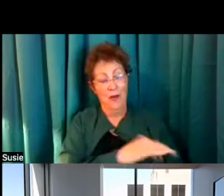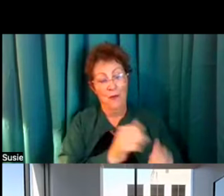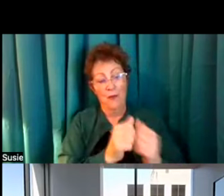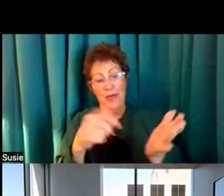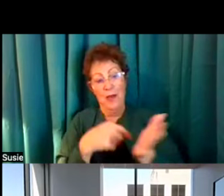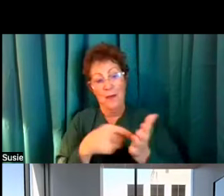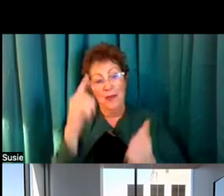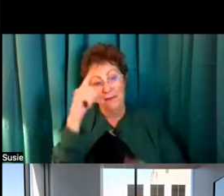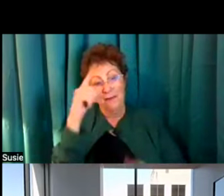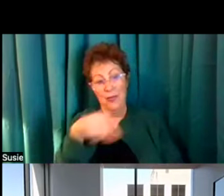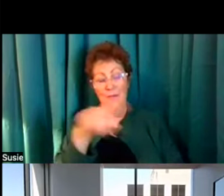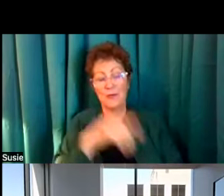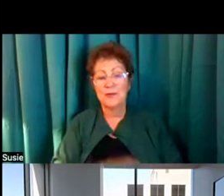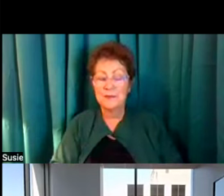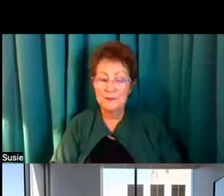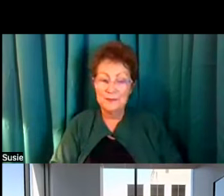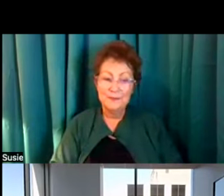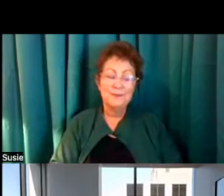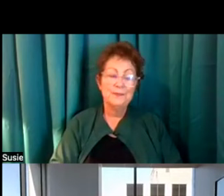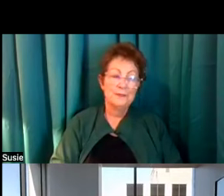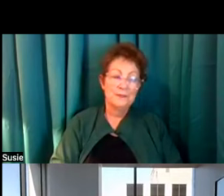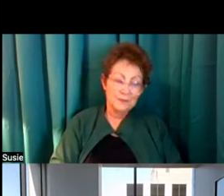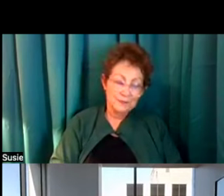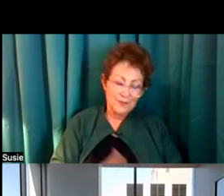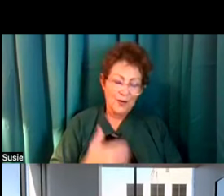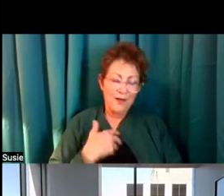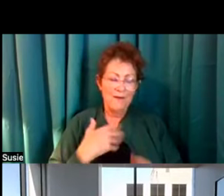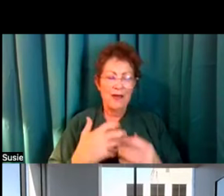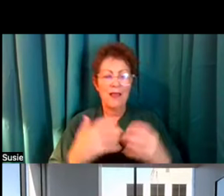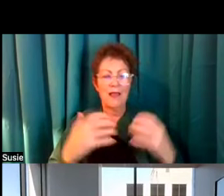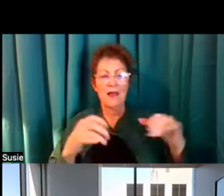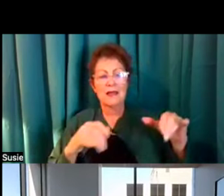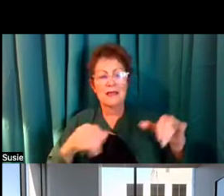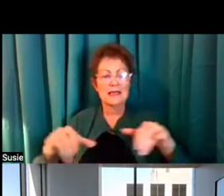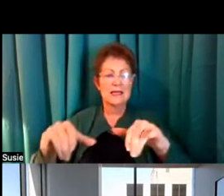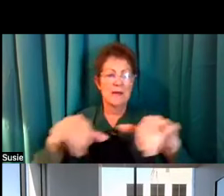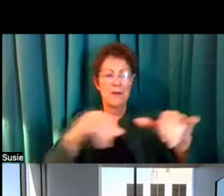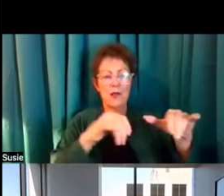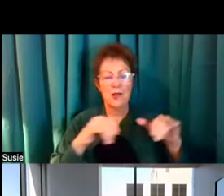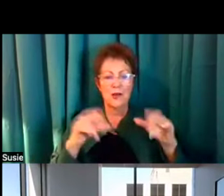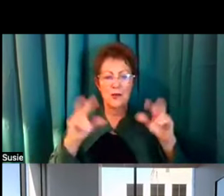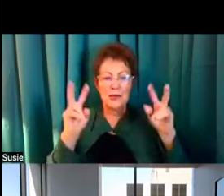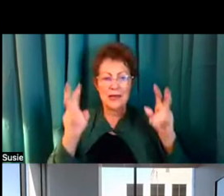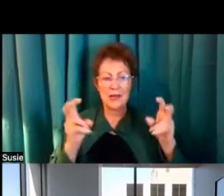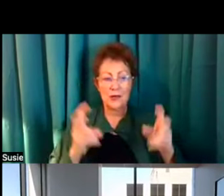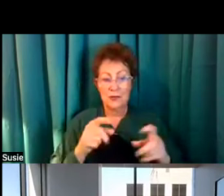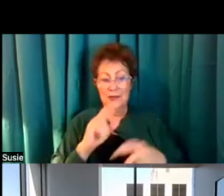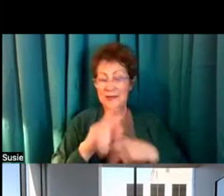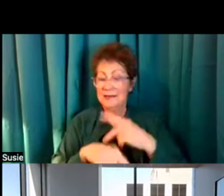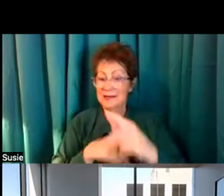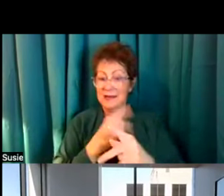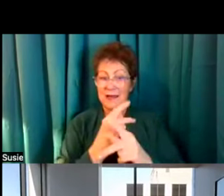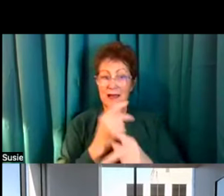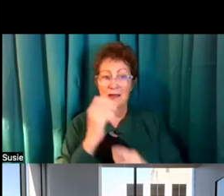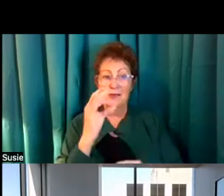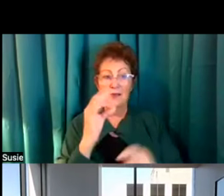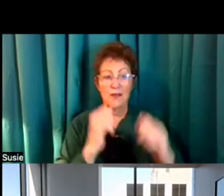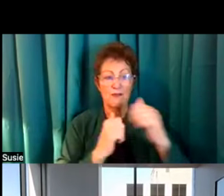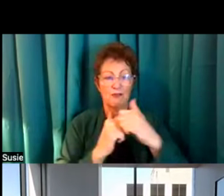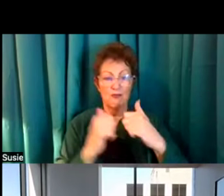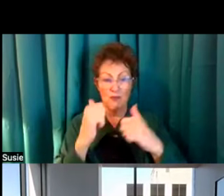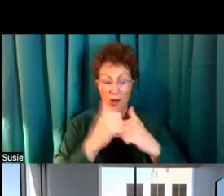those. So you can see there's a lot of similar issues in any of these types of structures.